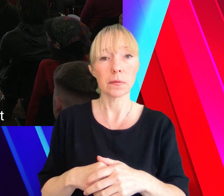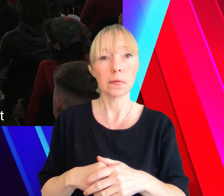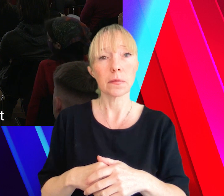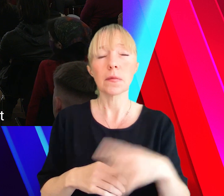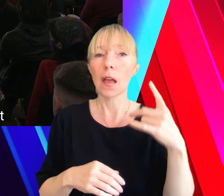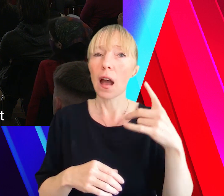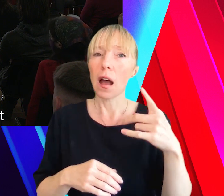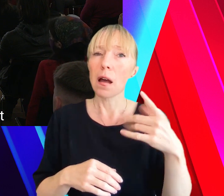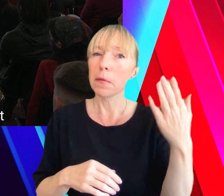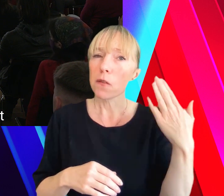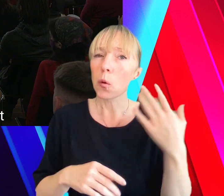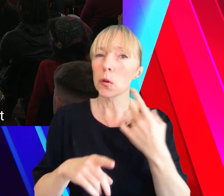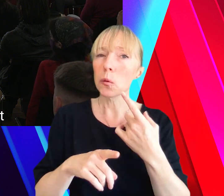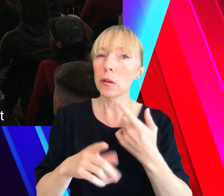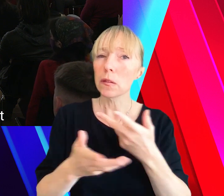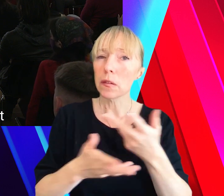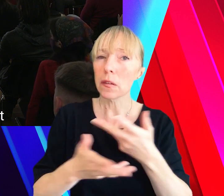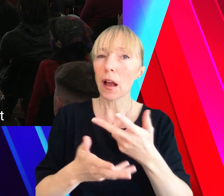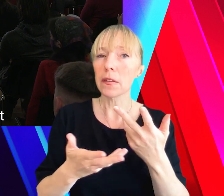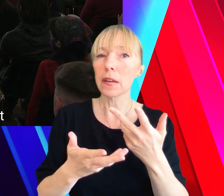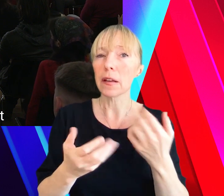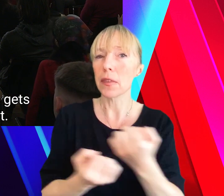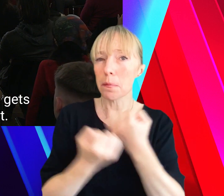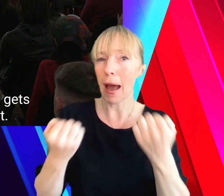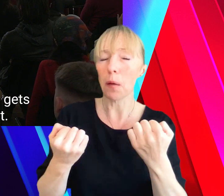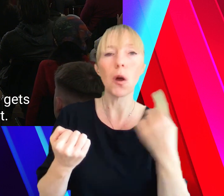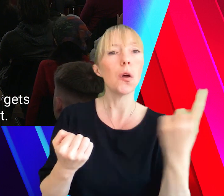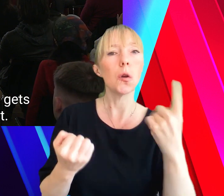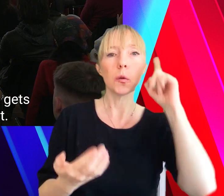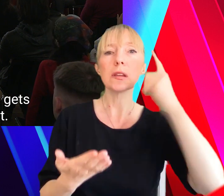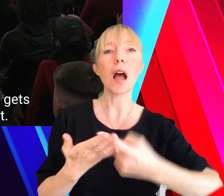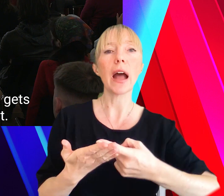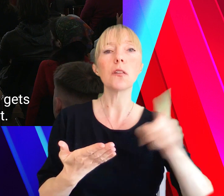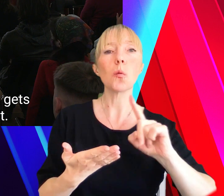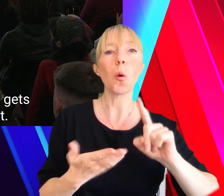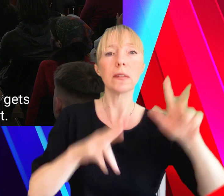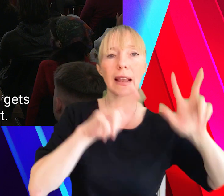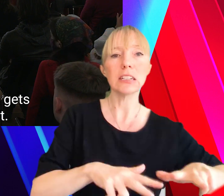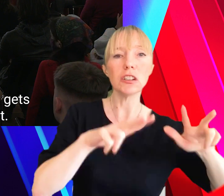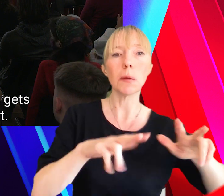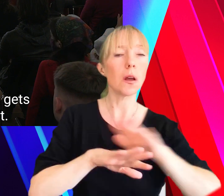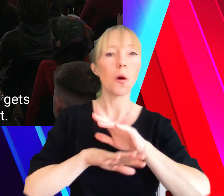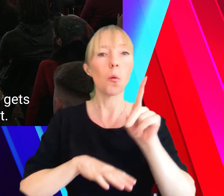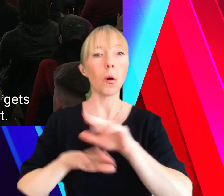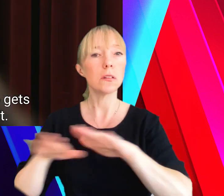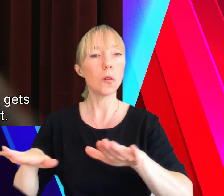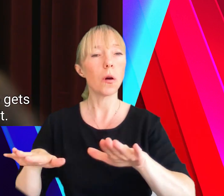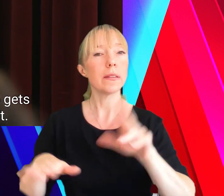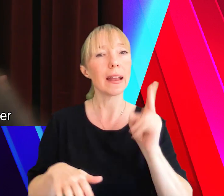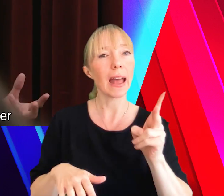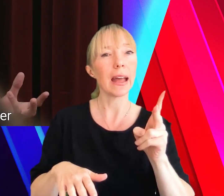I think like that kind of brings me on to Megan earlier, who was talking about the kind of almost where power sits, like who gets to decide what is legitimate and what